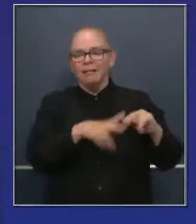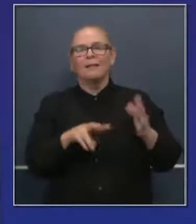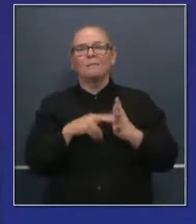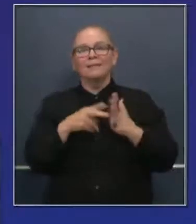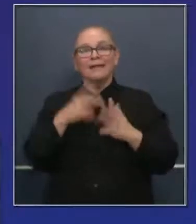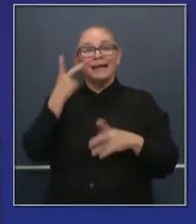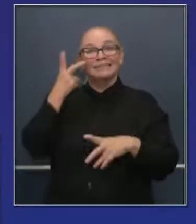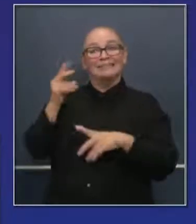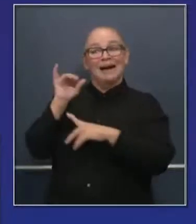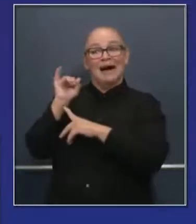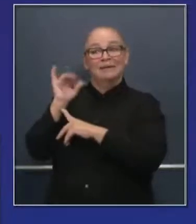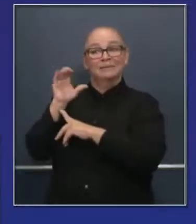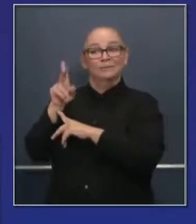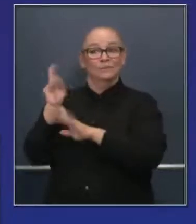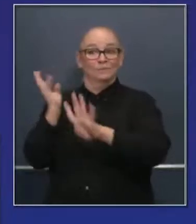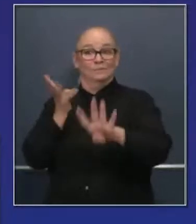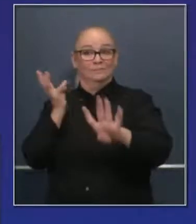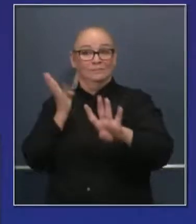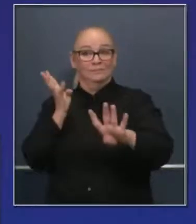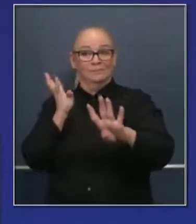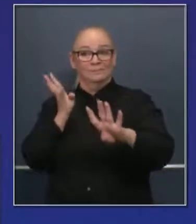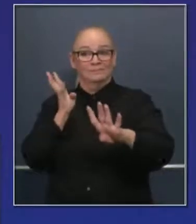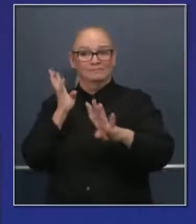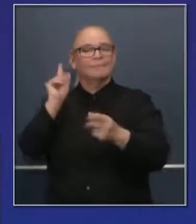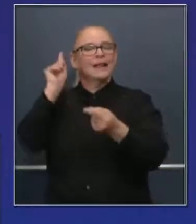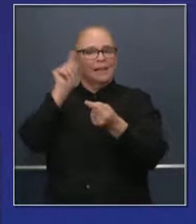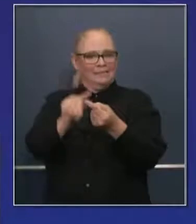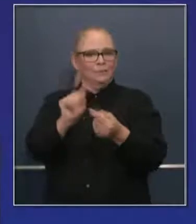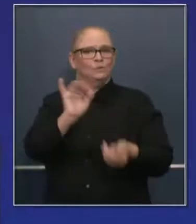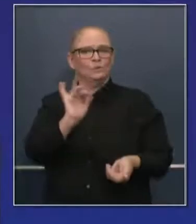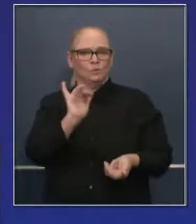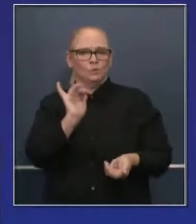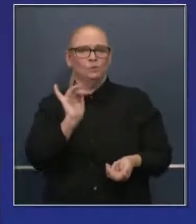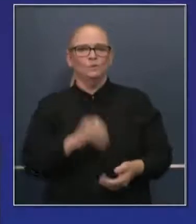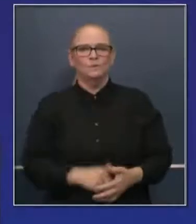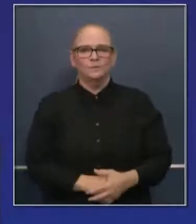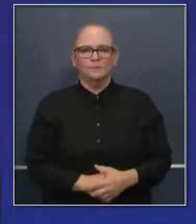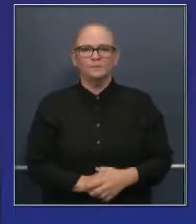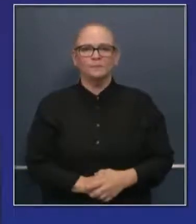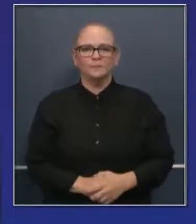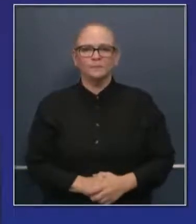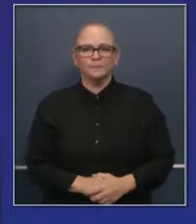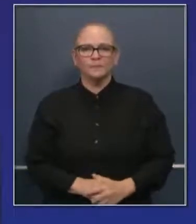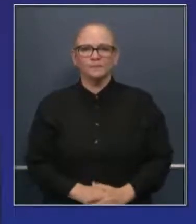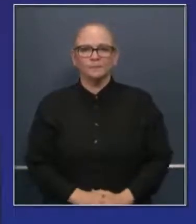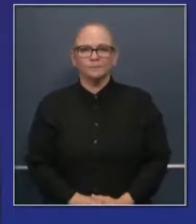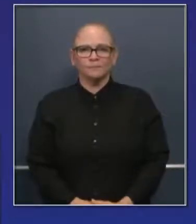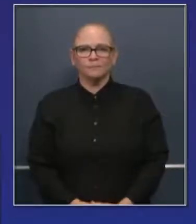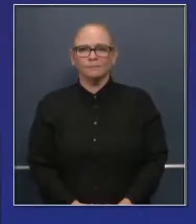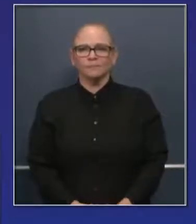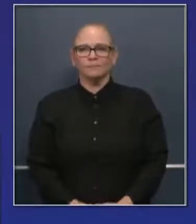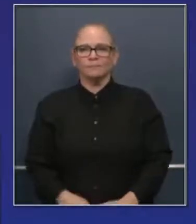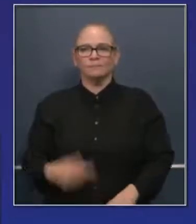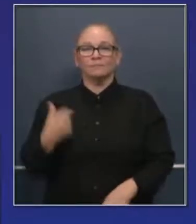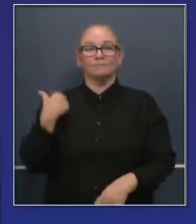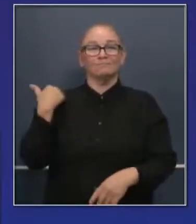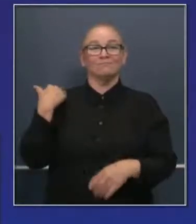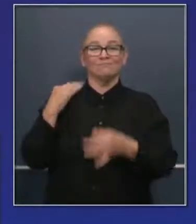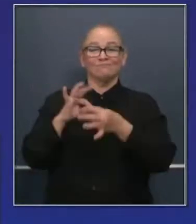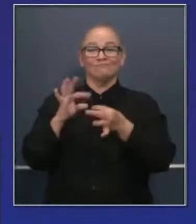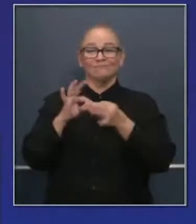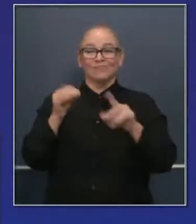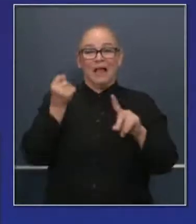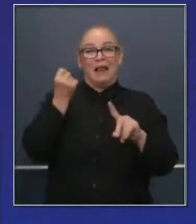admissions also trending down. Last slide deck we provided, 11% increase in